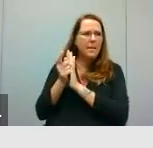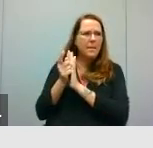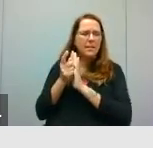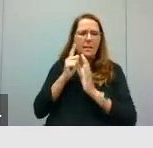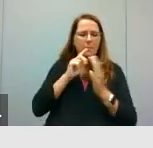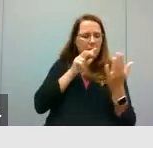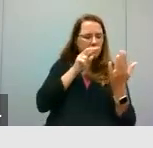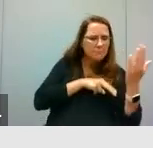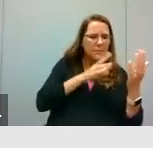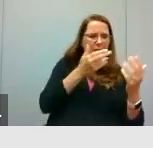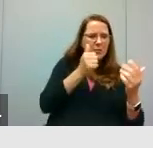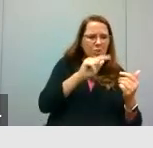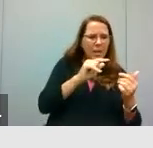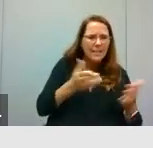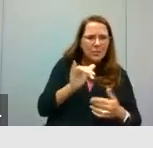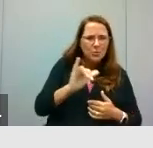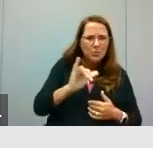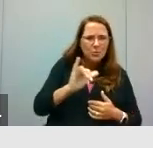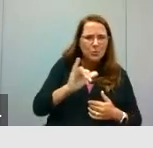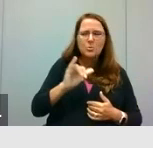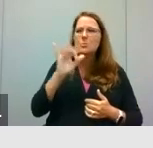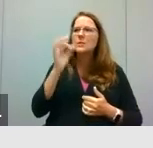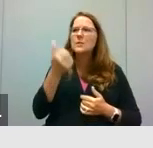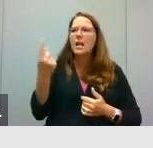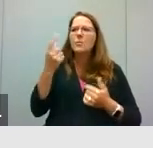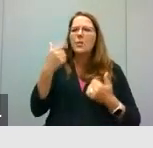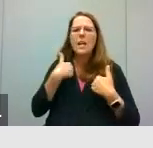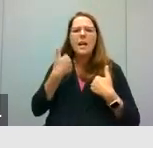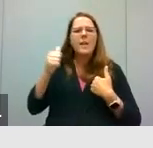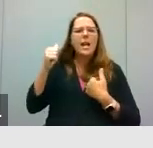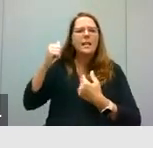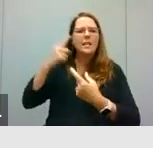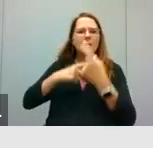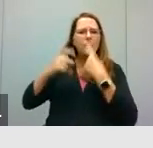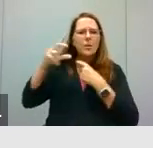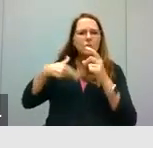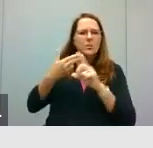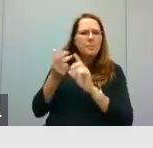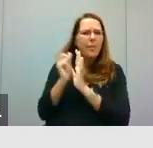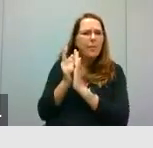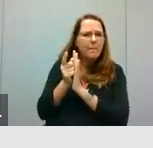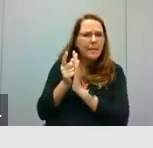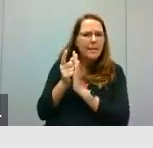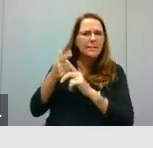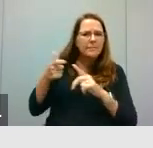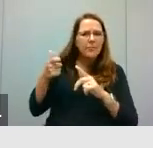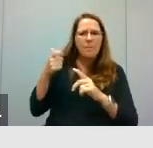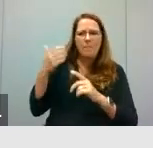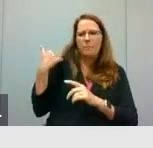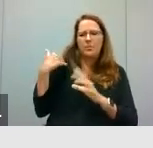anyone have any questions about the minutes from the previous meeting?